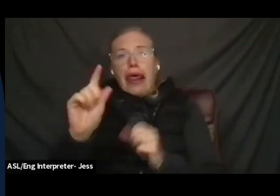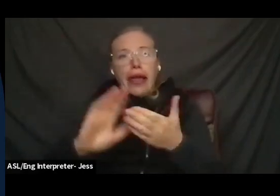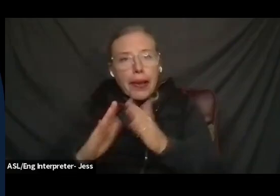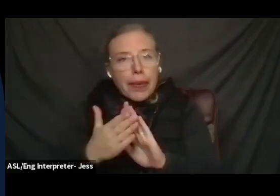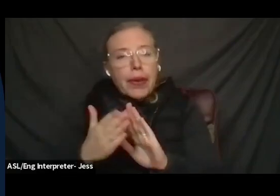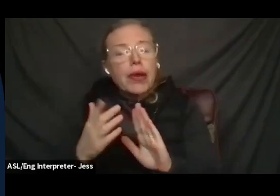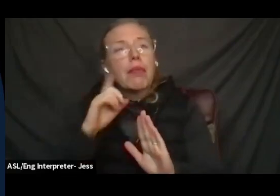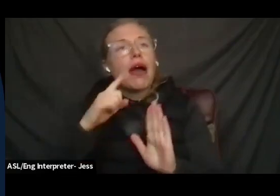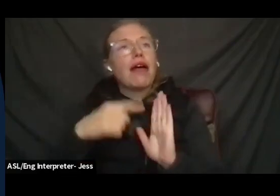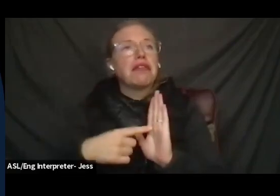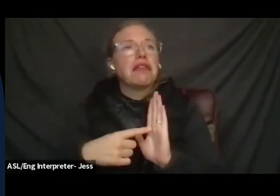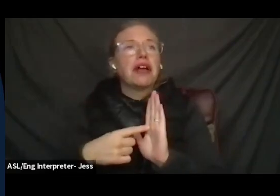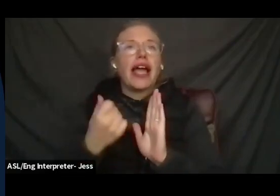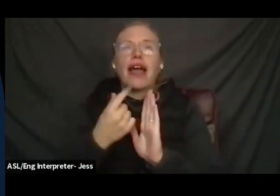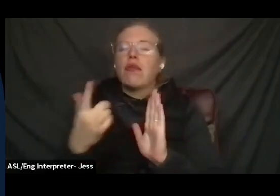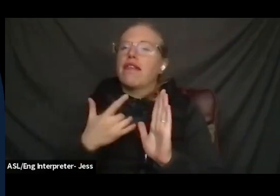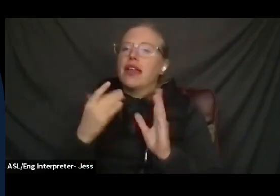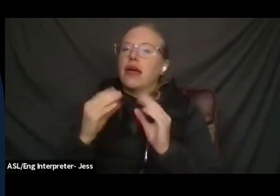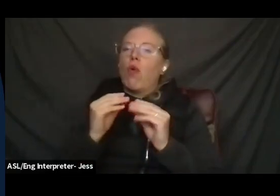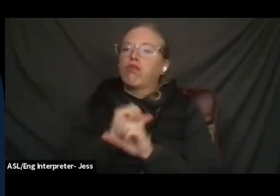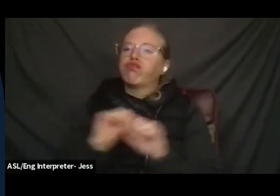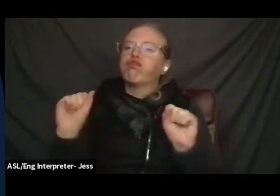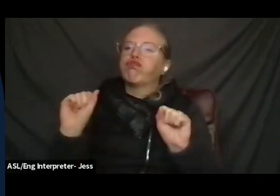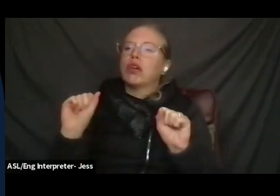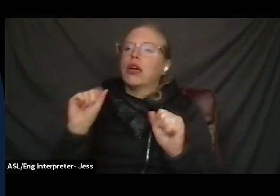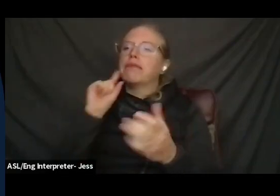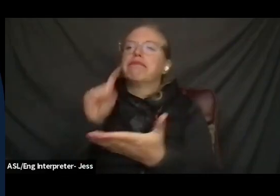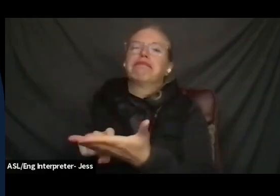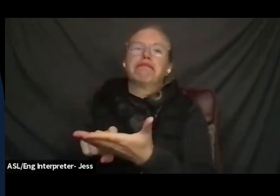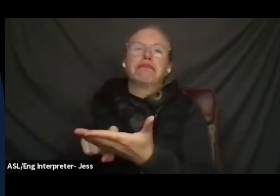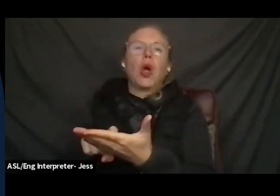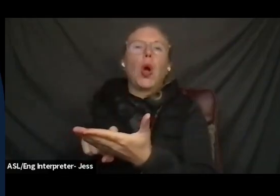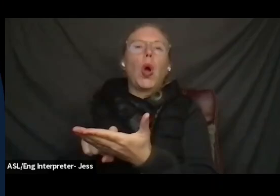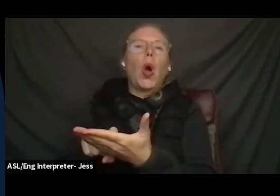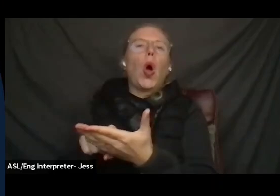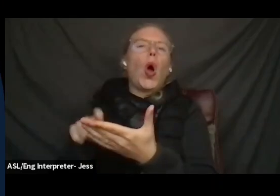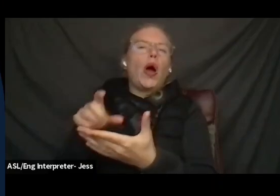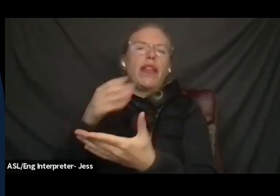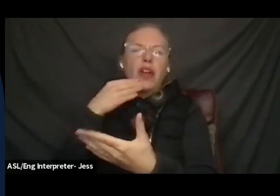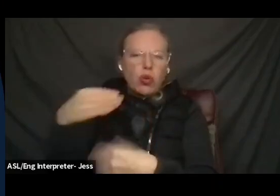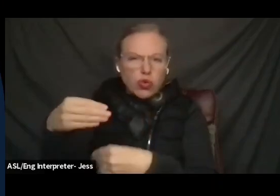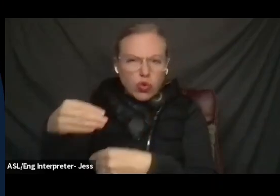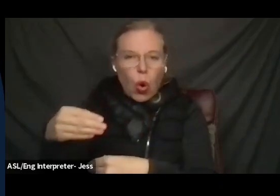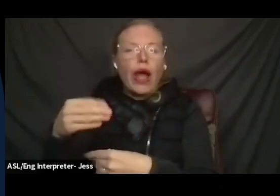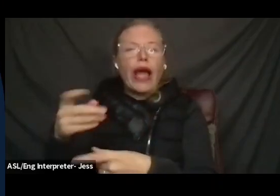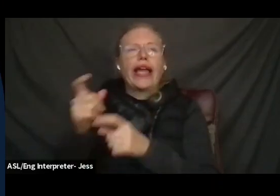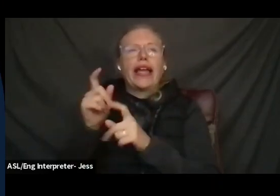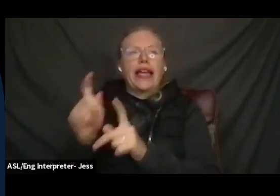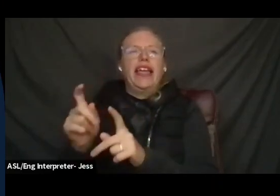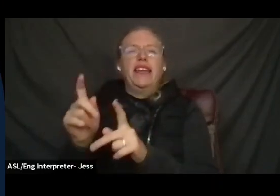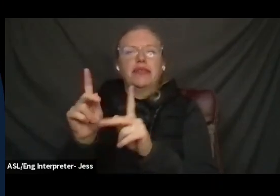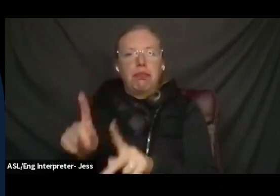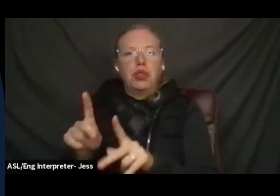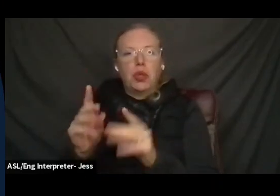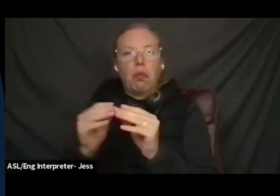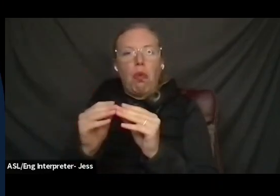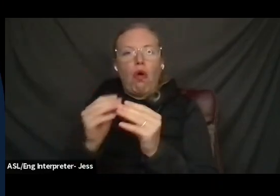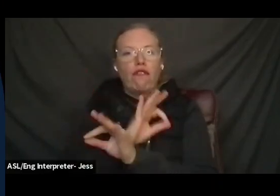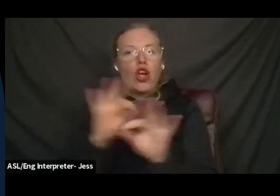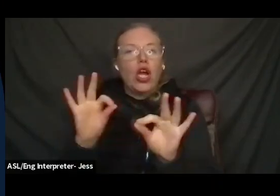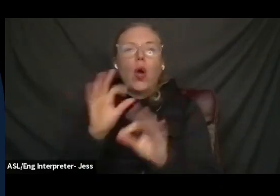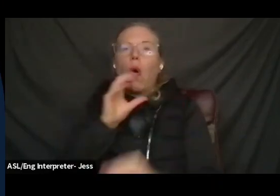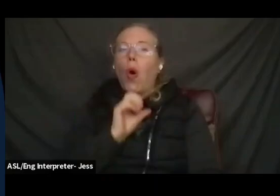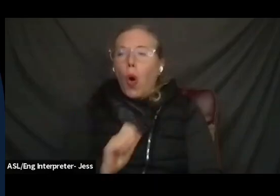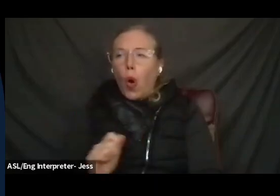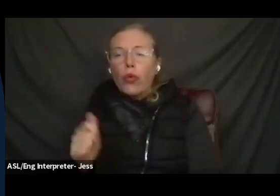but everybody would feel more comfortable if there's a way to monitor, and in fact that gives the person more freedom. Or it might be an older